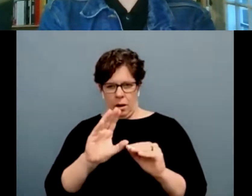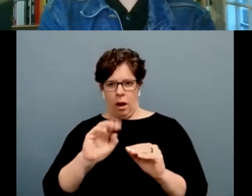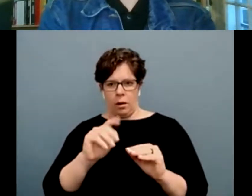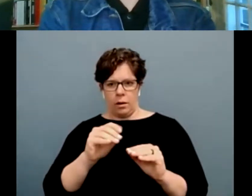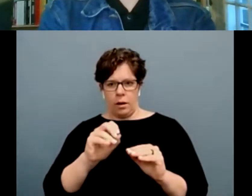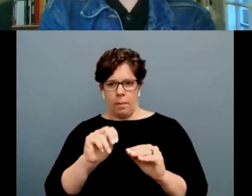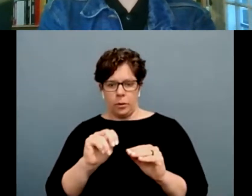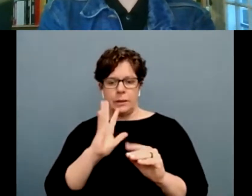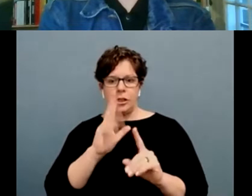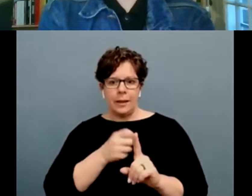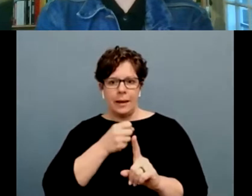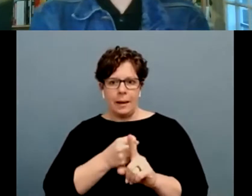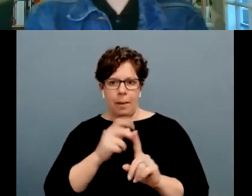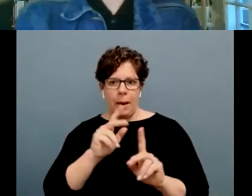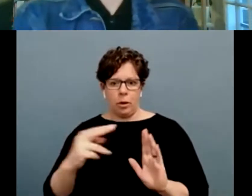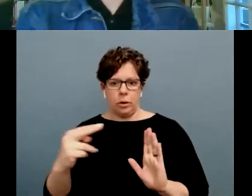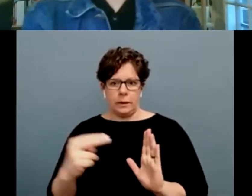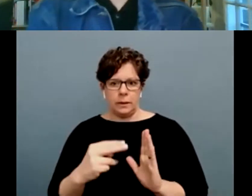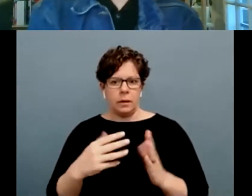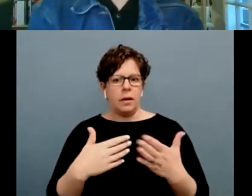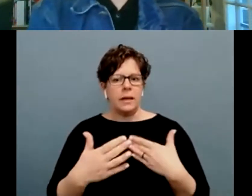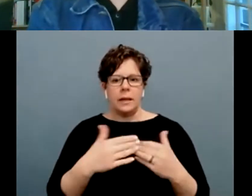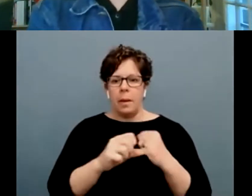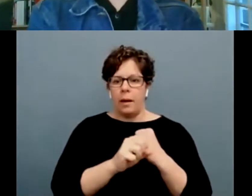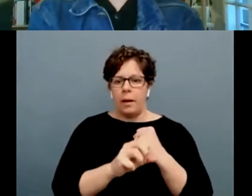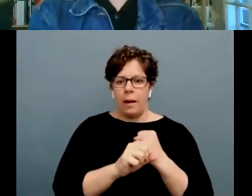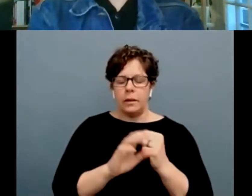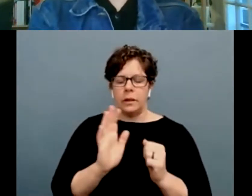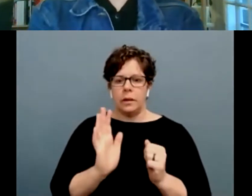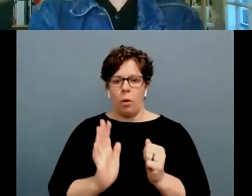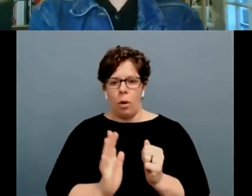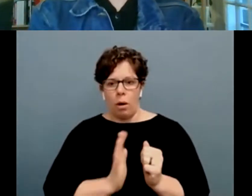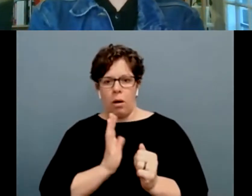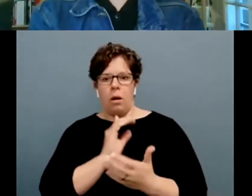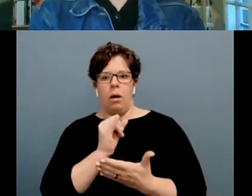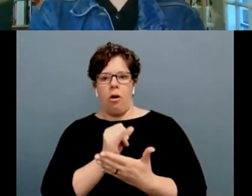emotionally. And that plays out whether it's in advertising or in fine art. And I think that